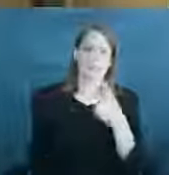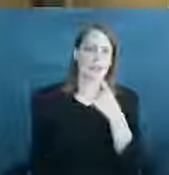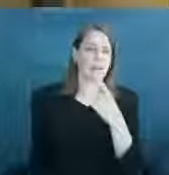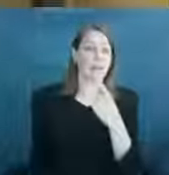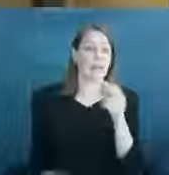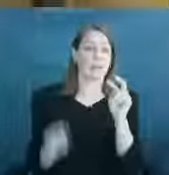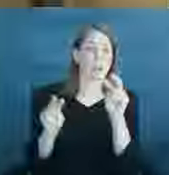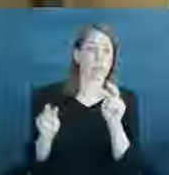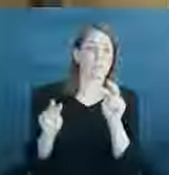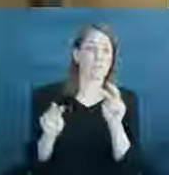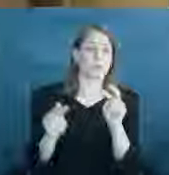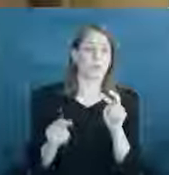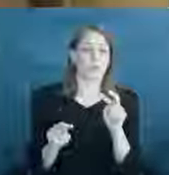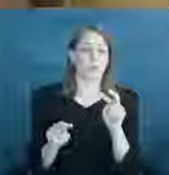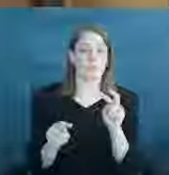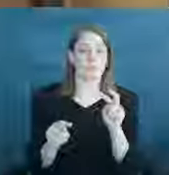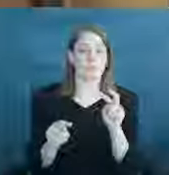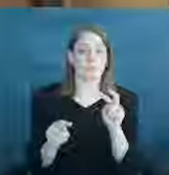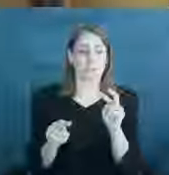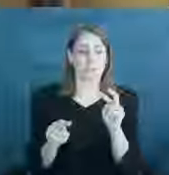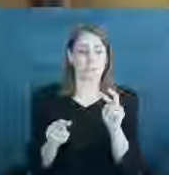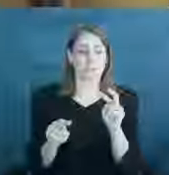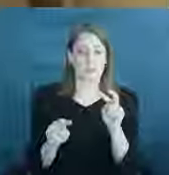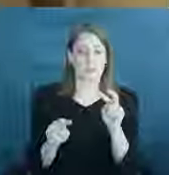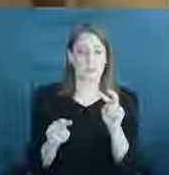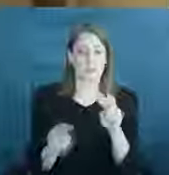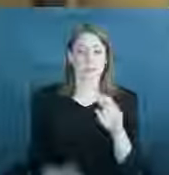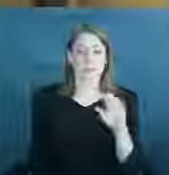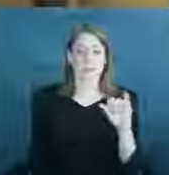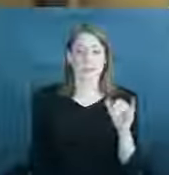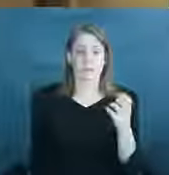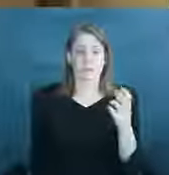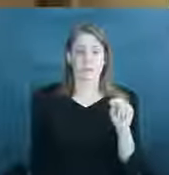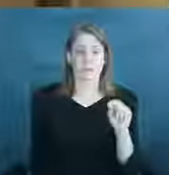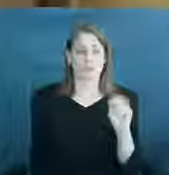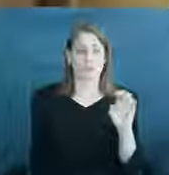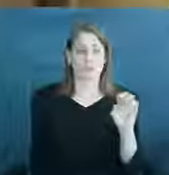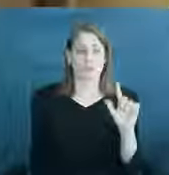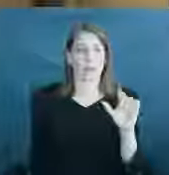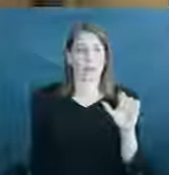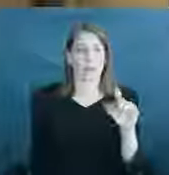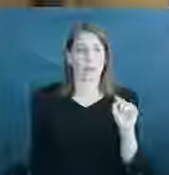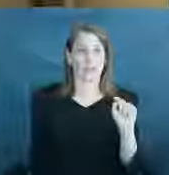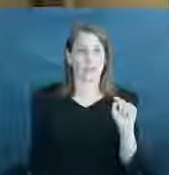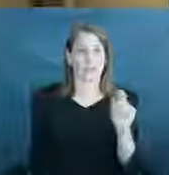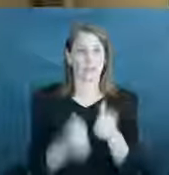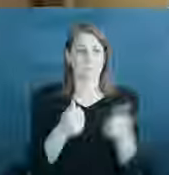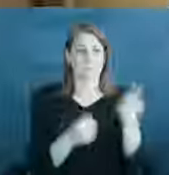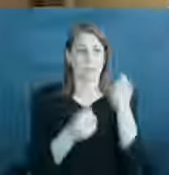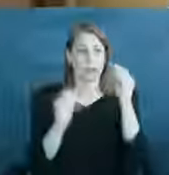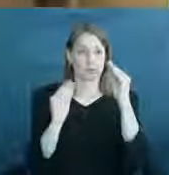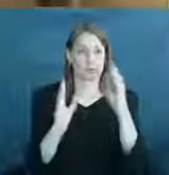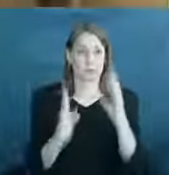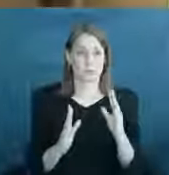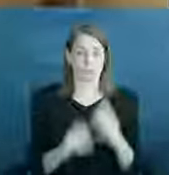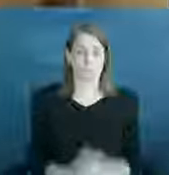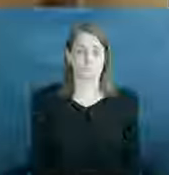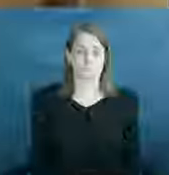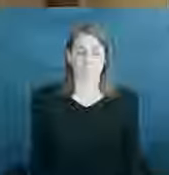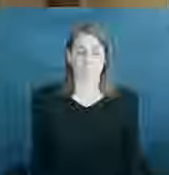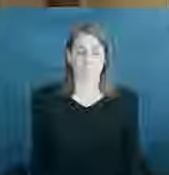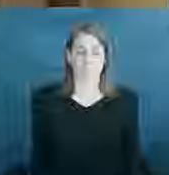and technology lesson. Okay, off the wall, please. 4'5". Thank you. I'm 4'7". Face this way. All of you, please. Thank